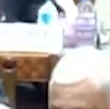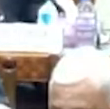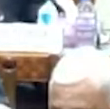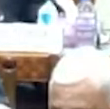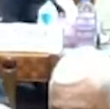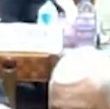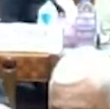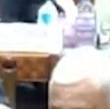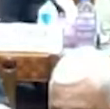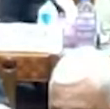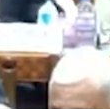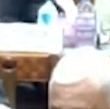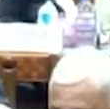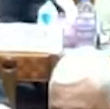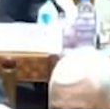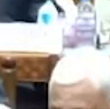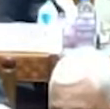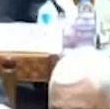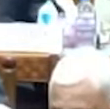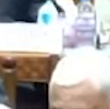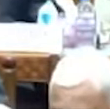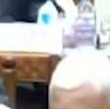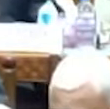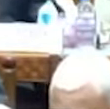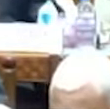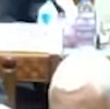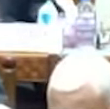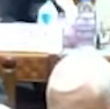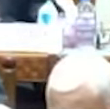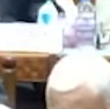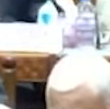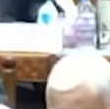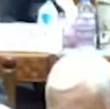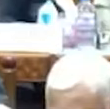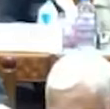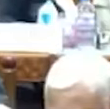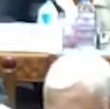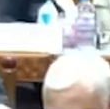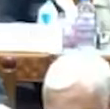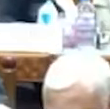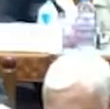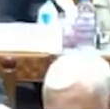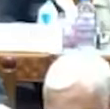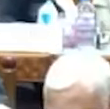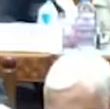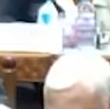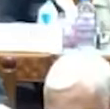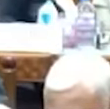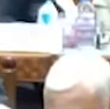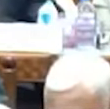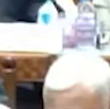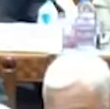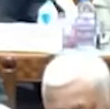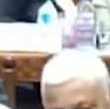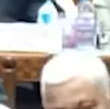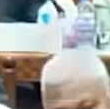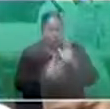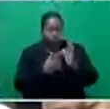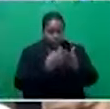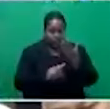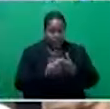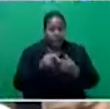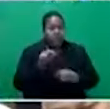Mr. Speaker, sir. The law was such where we had to, please, you're making a lot of noise. Sir, order. The law was such where we had to have